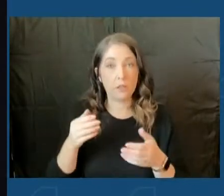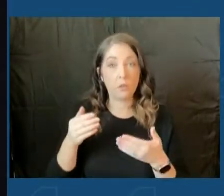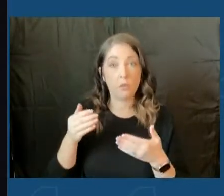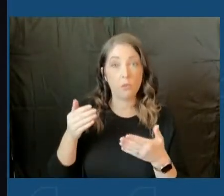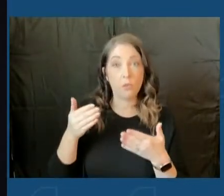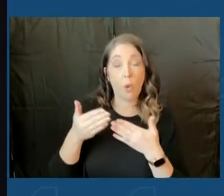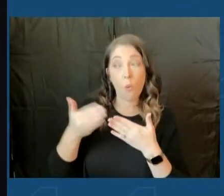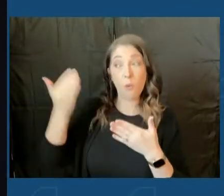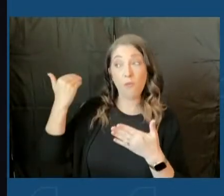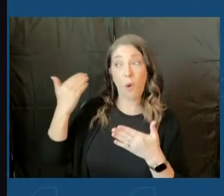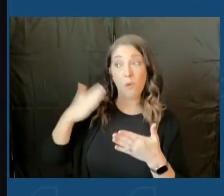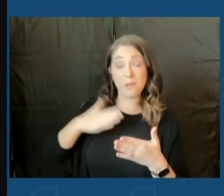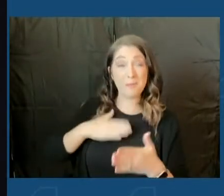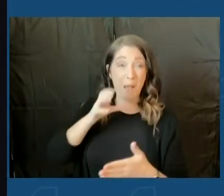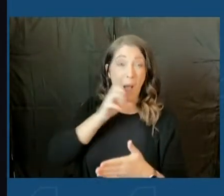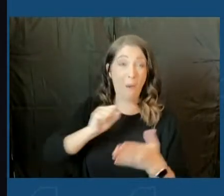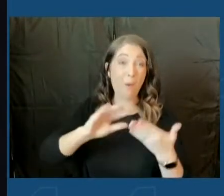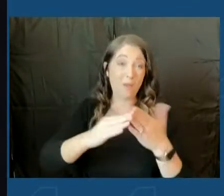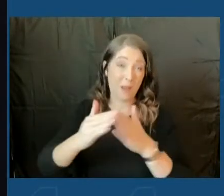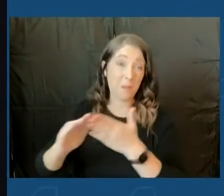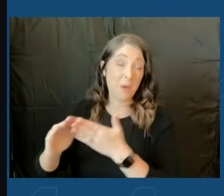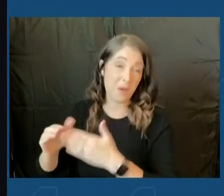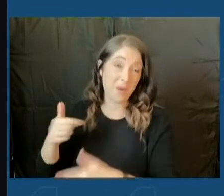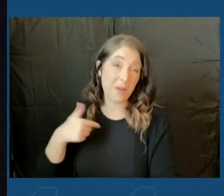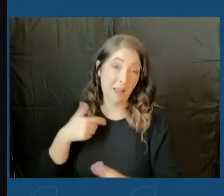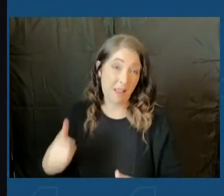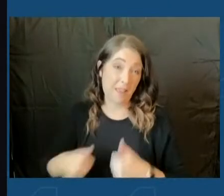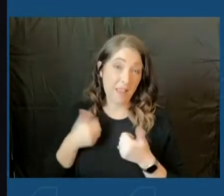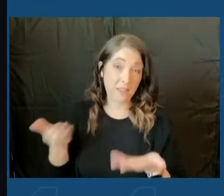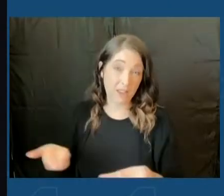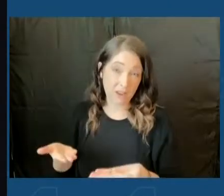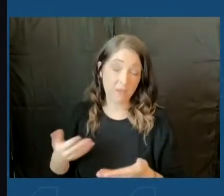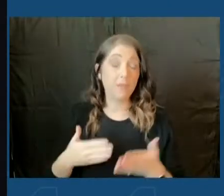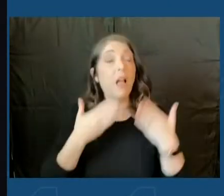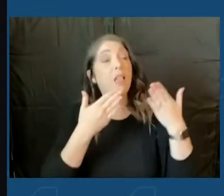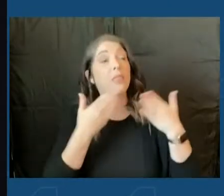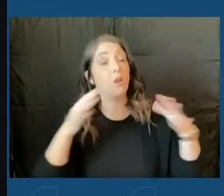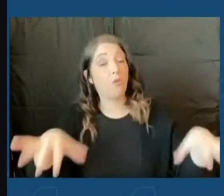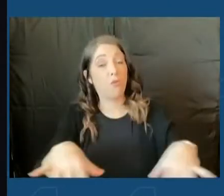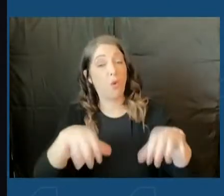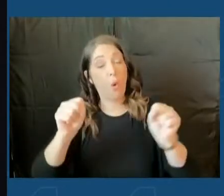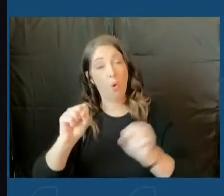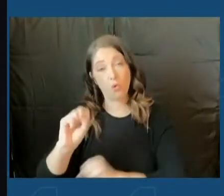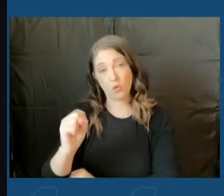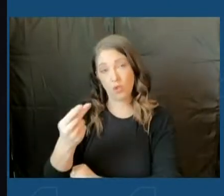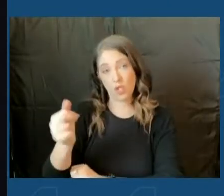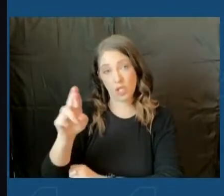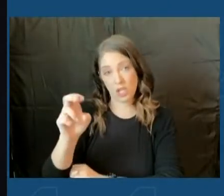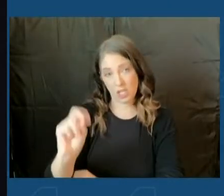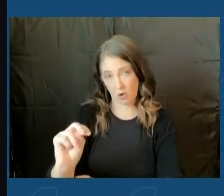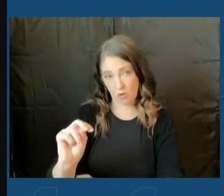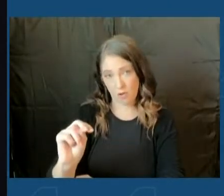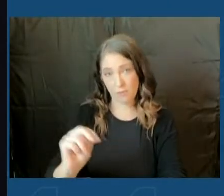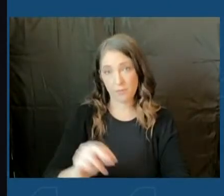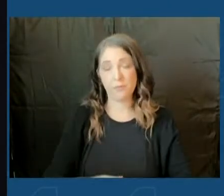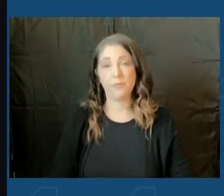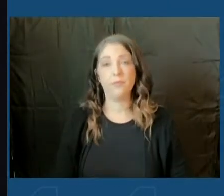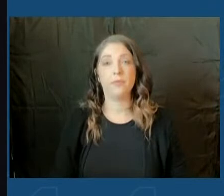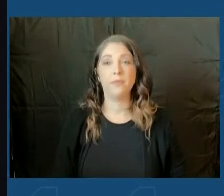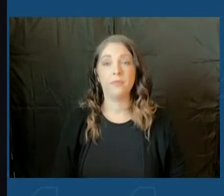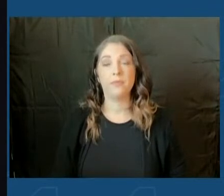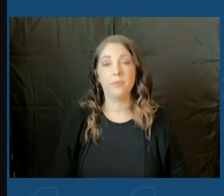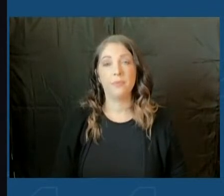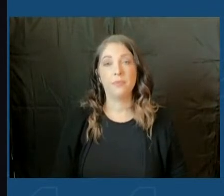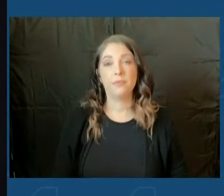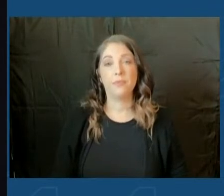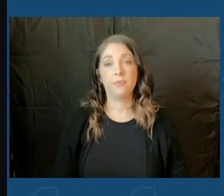my old neighborhood. Thank you for hosting us, Sharon. But I'm most